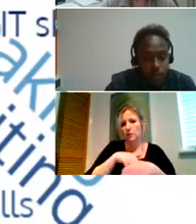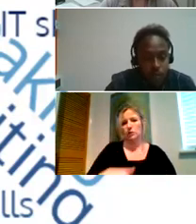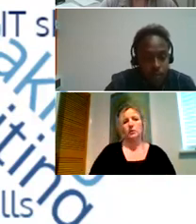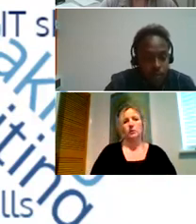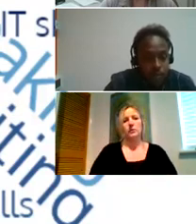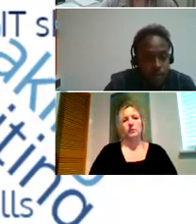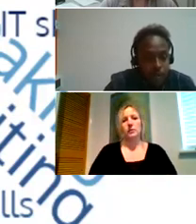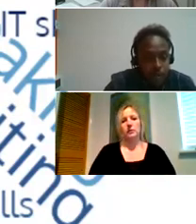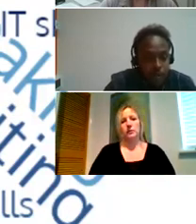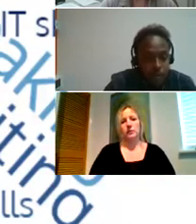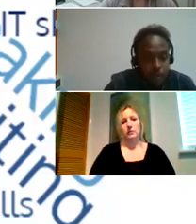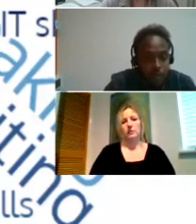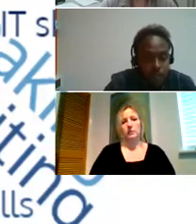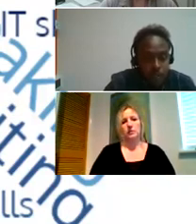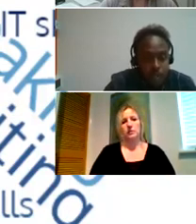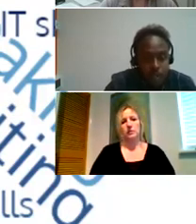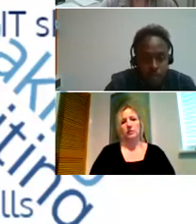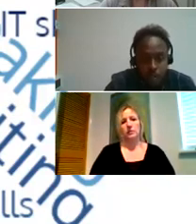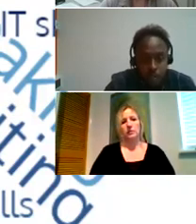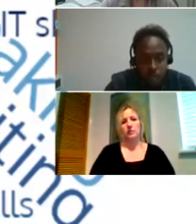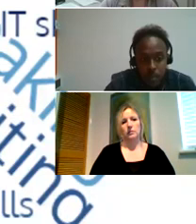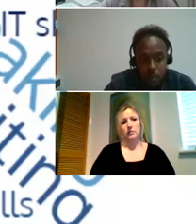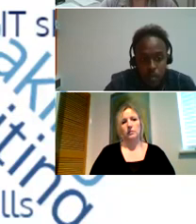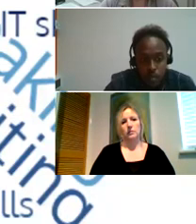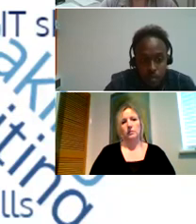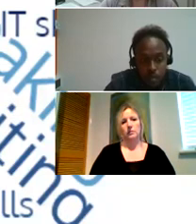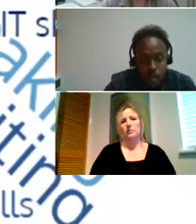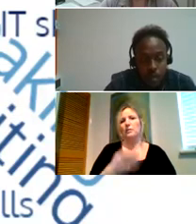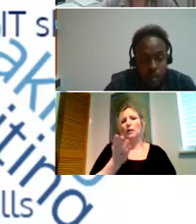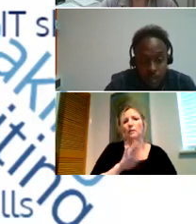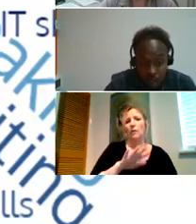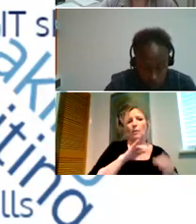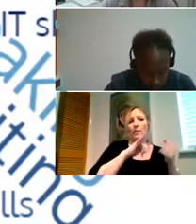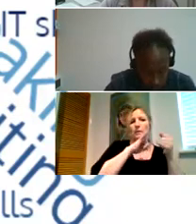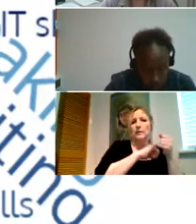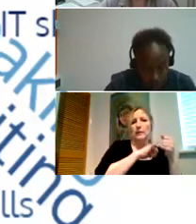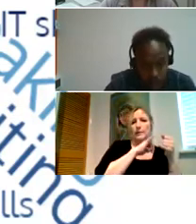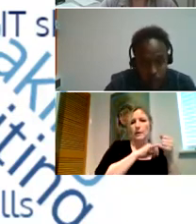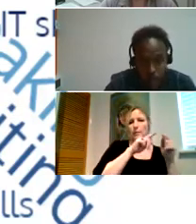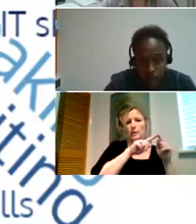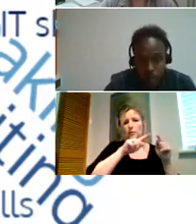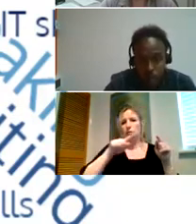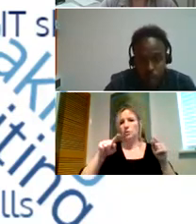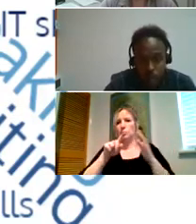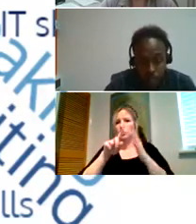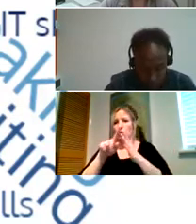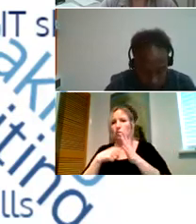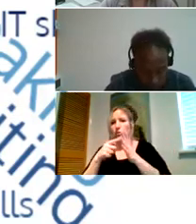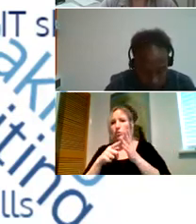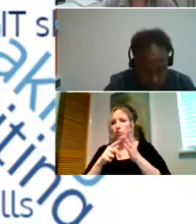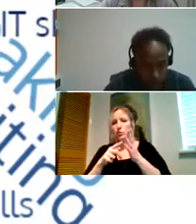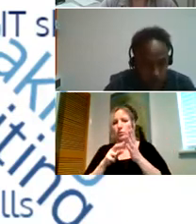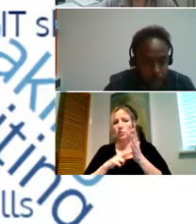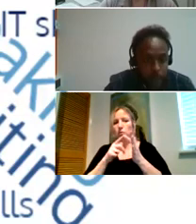courses. So the semesters are from September to June. They are 10 hours weekly, spread across